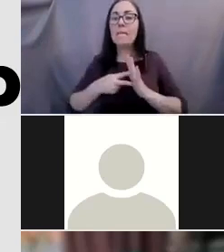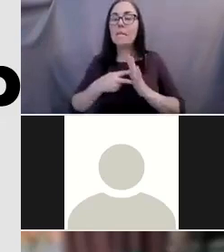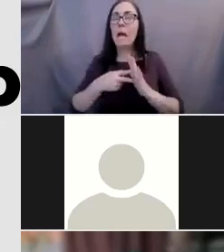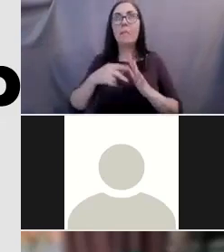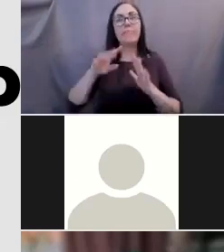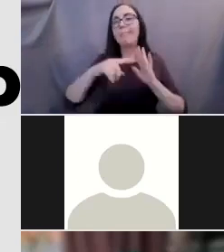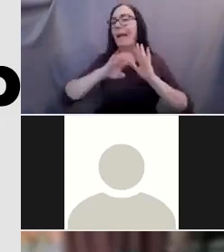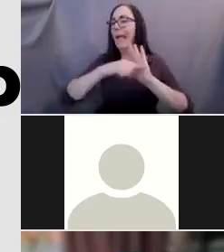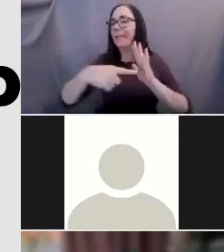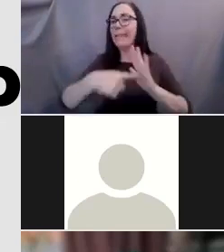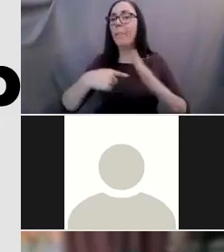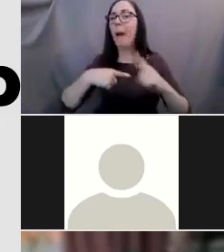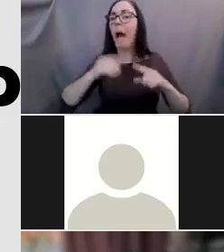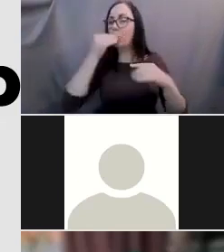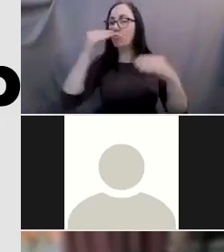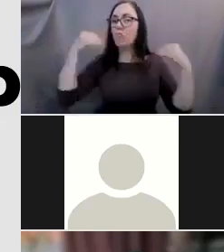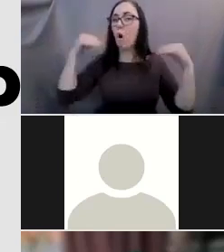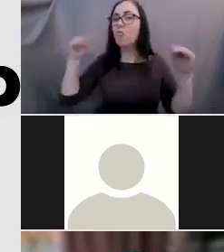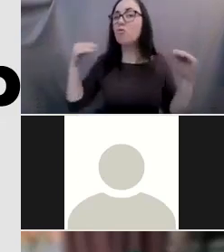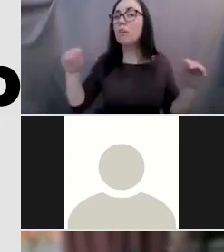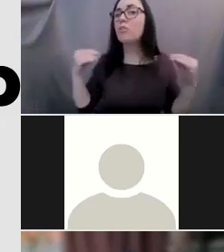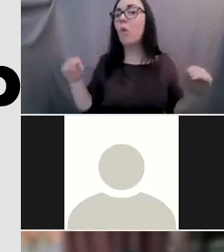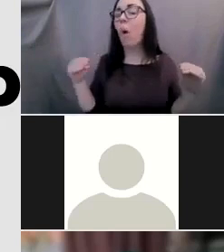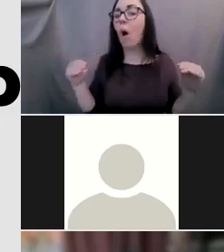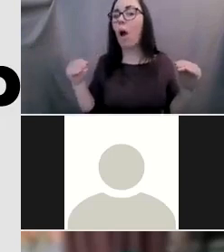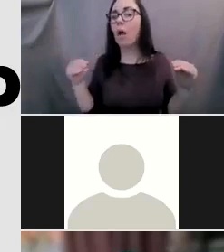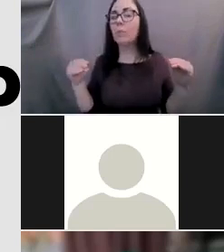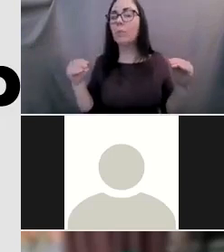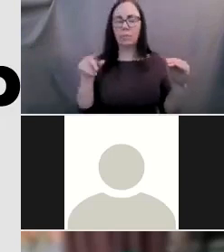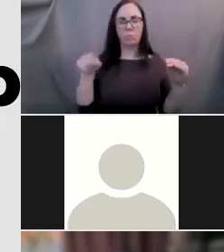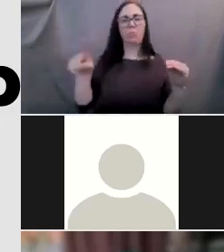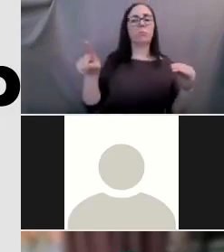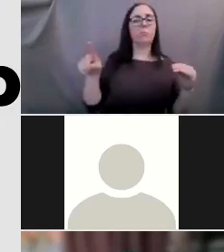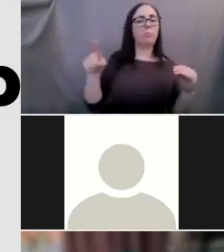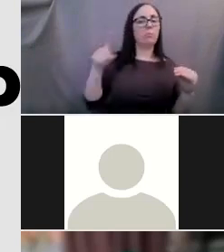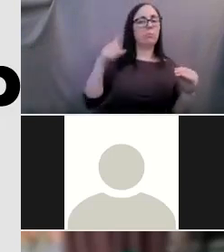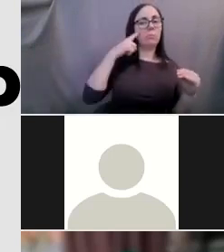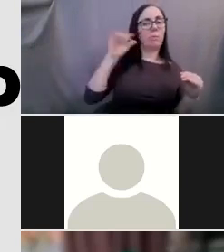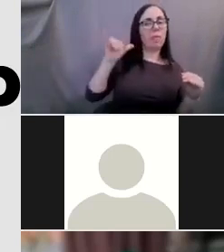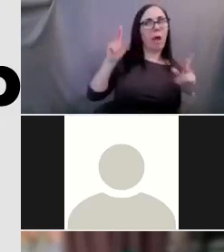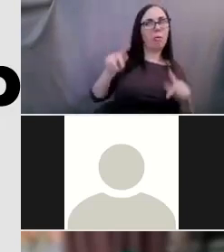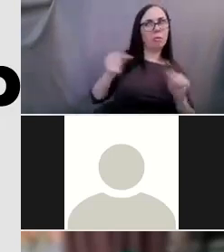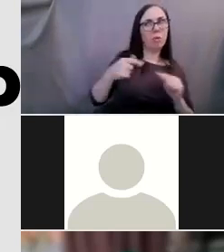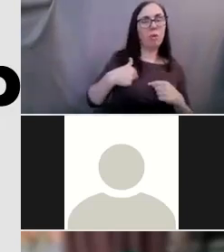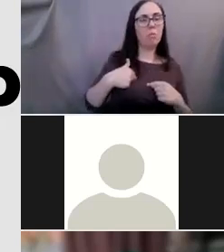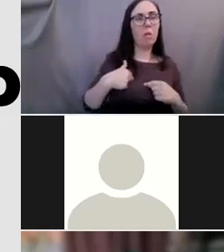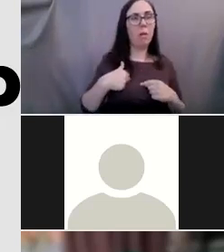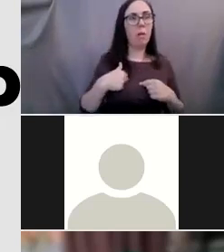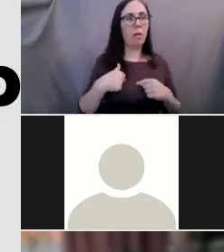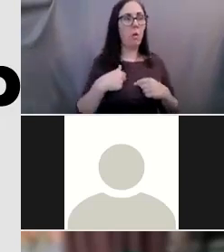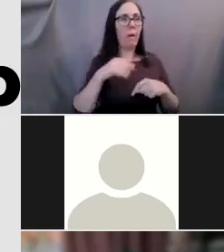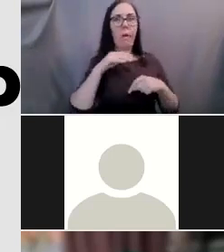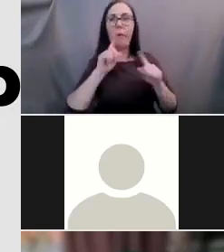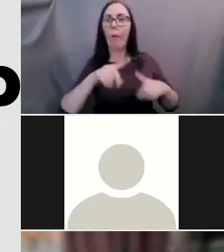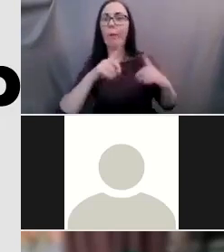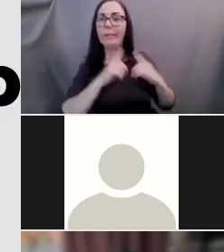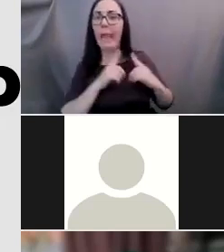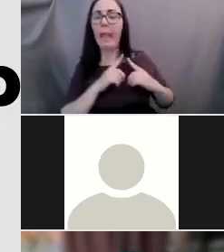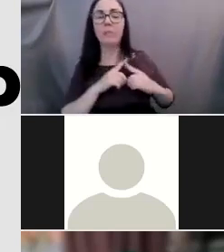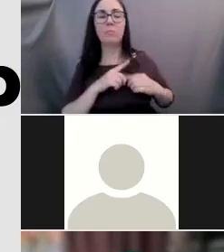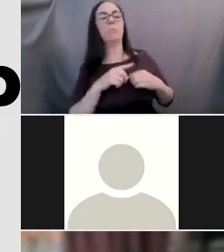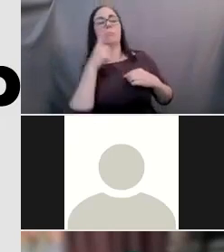me. Or if they're going on dates, they might think that person's going to hurt me. They might feel